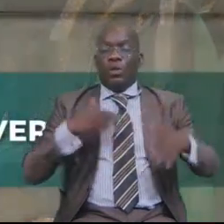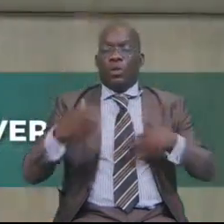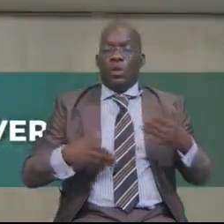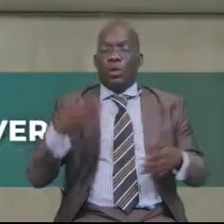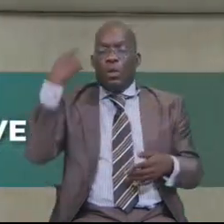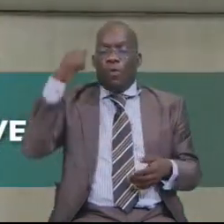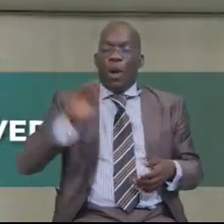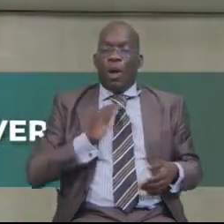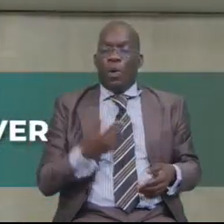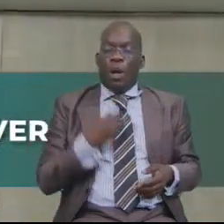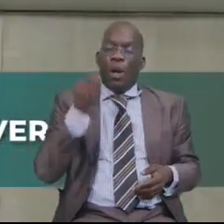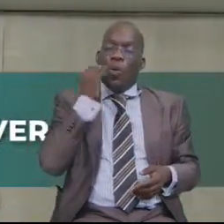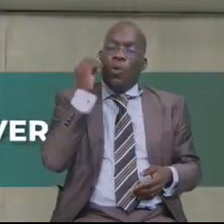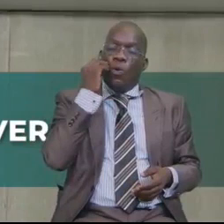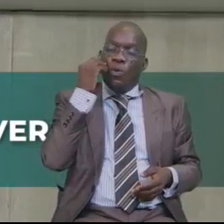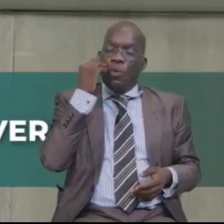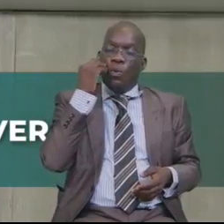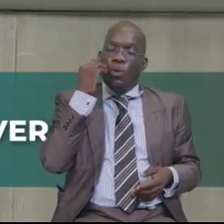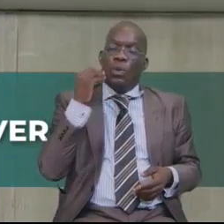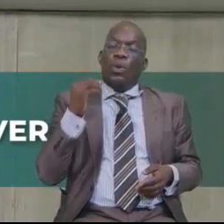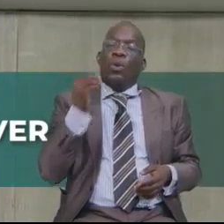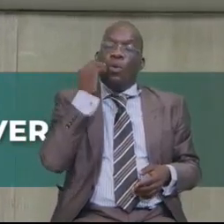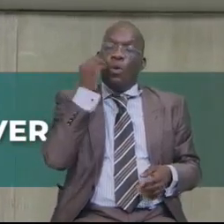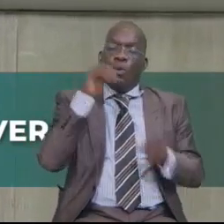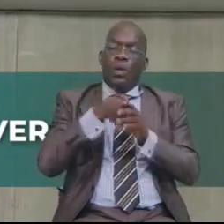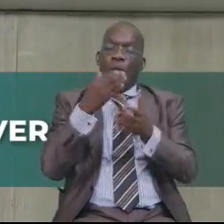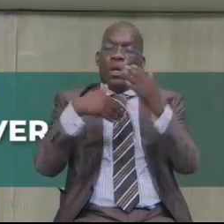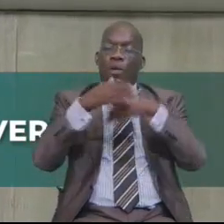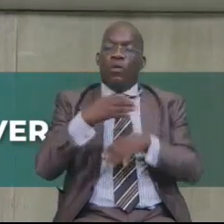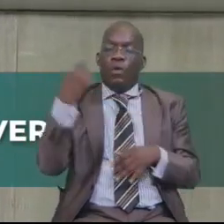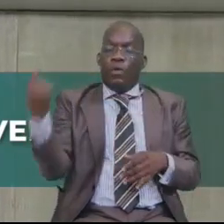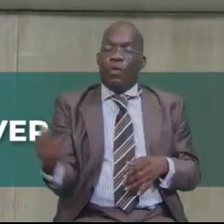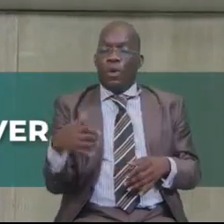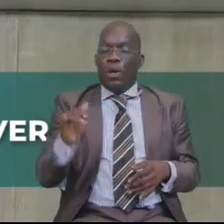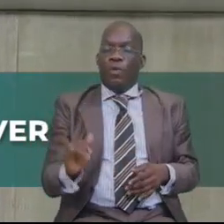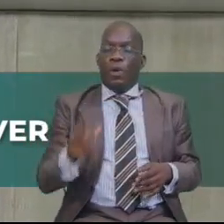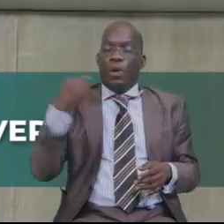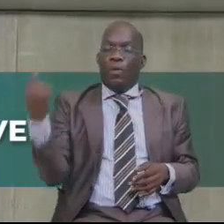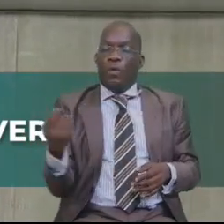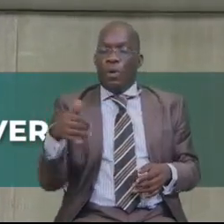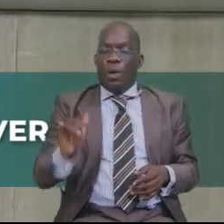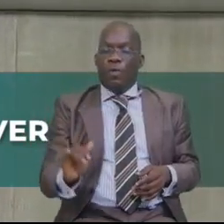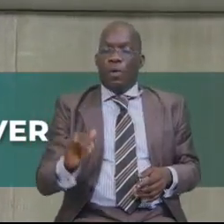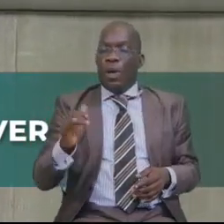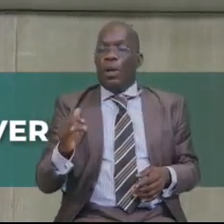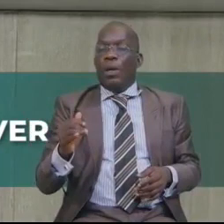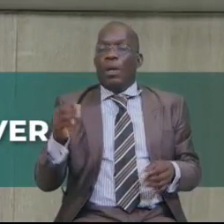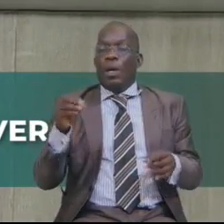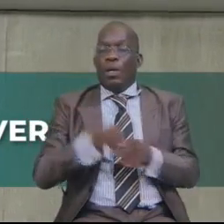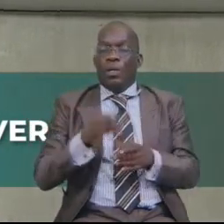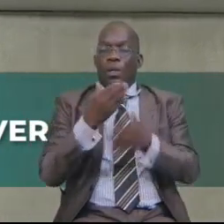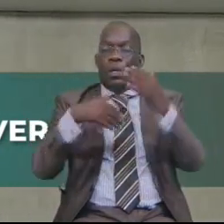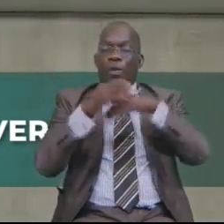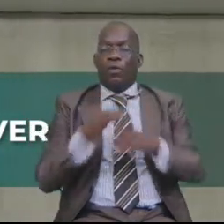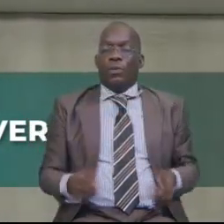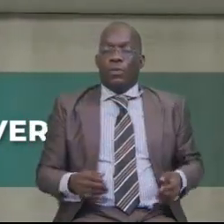our abode in heaven forever, forever, forever in heaven. In